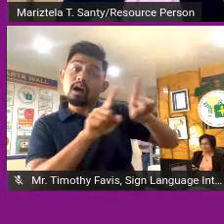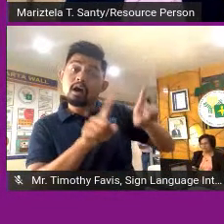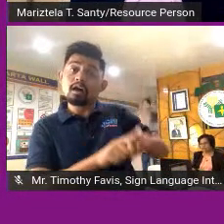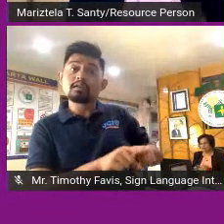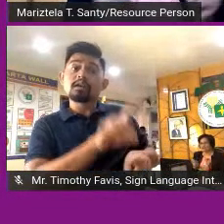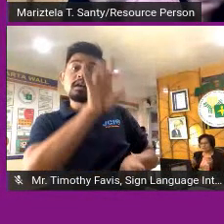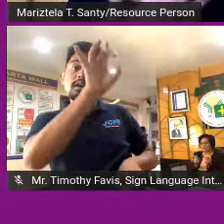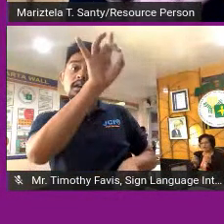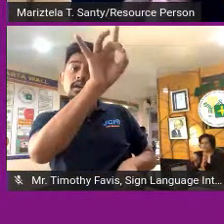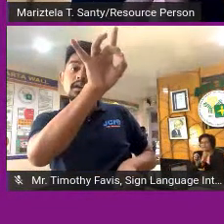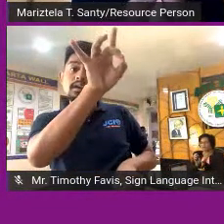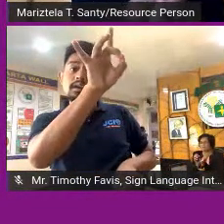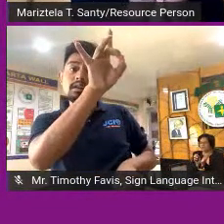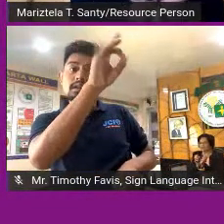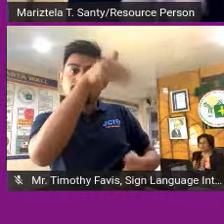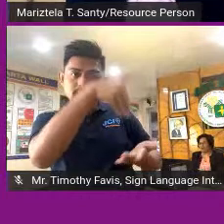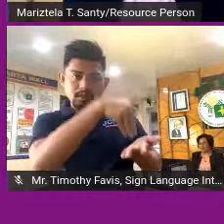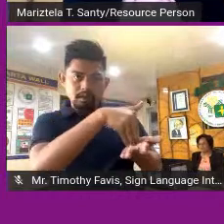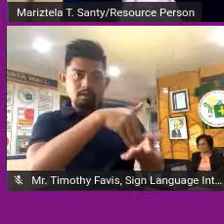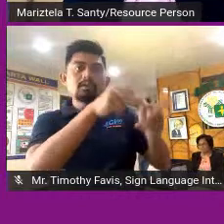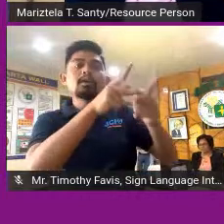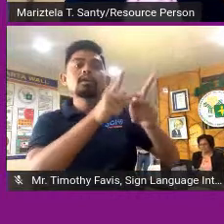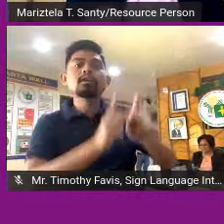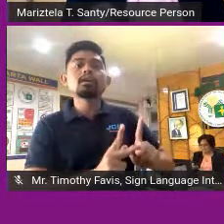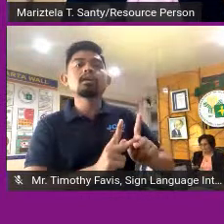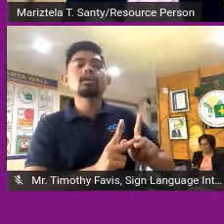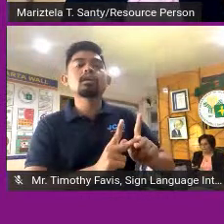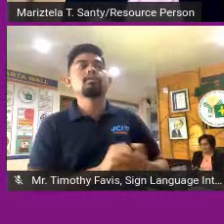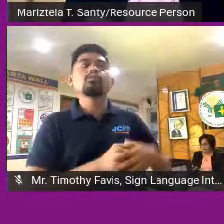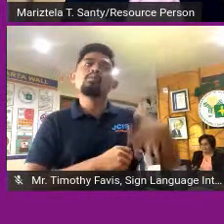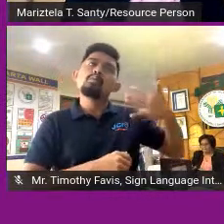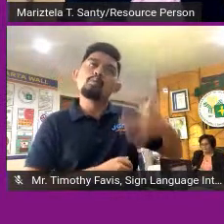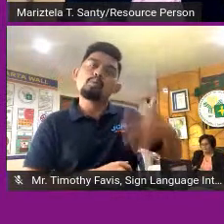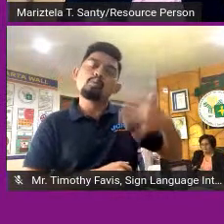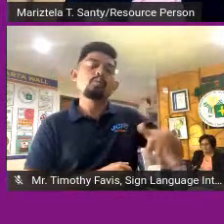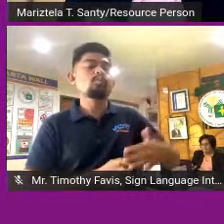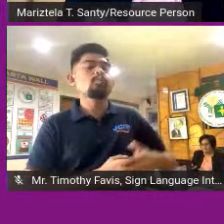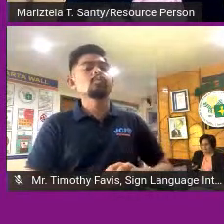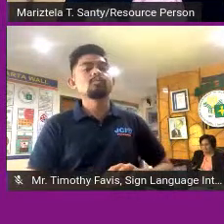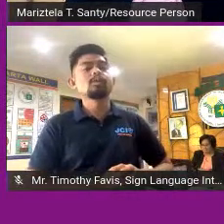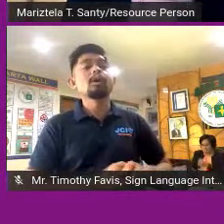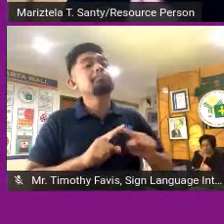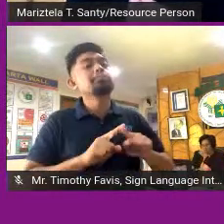Ano? So they never attempted to break free.